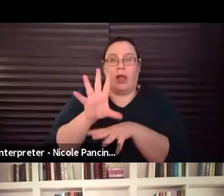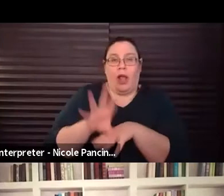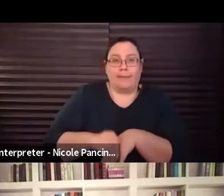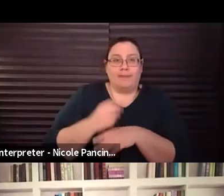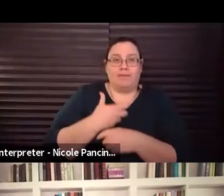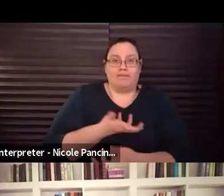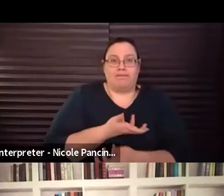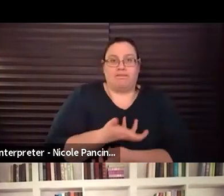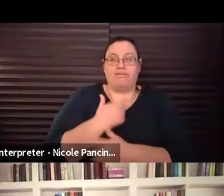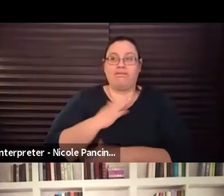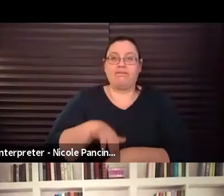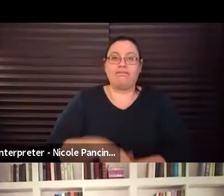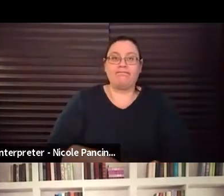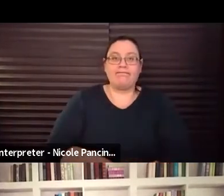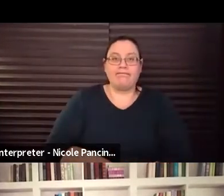engage at that moment.